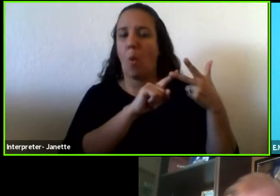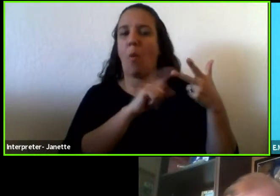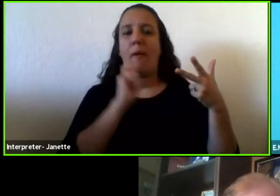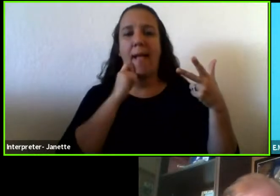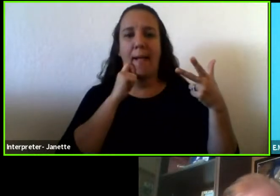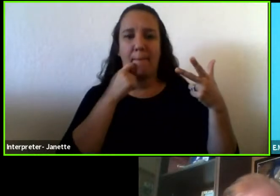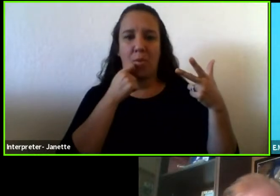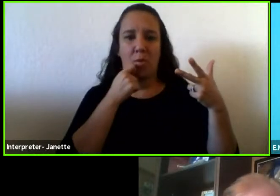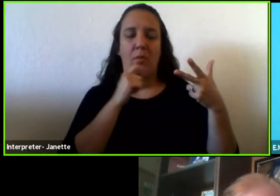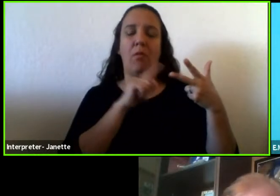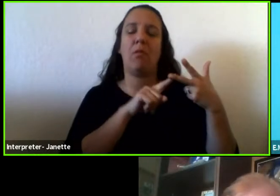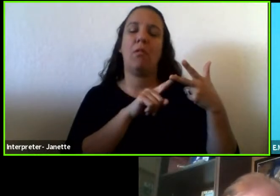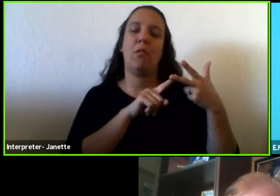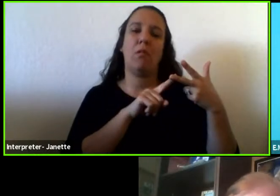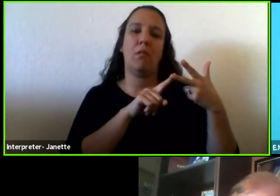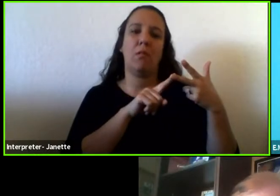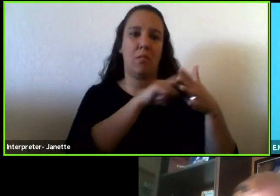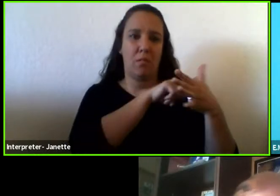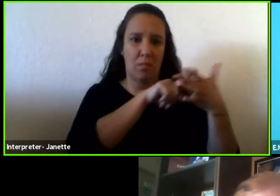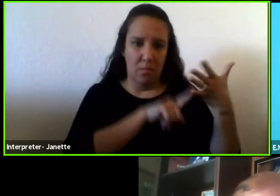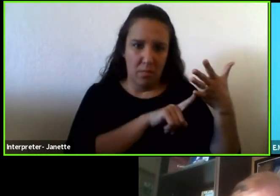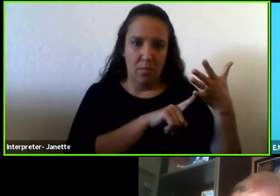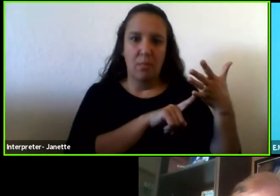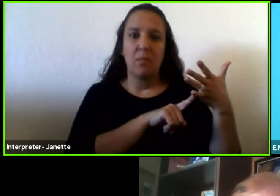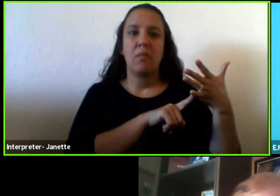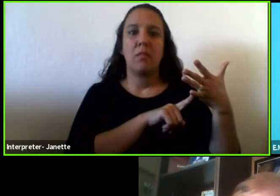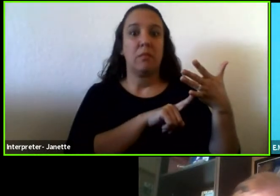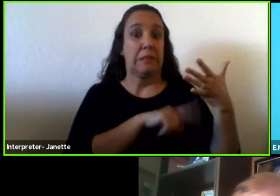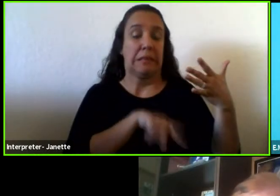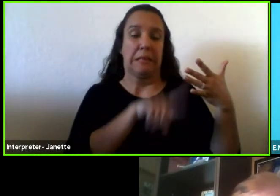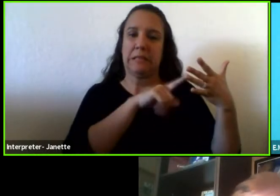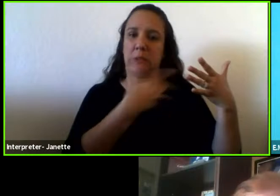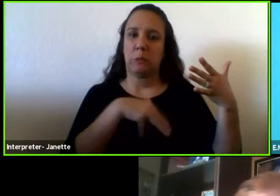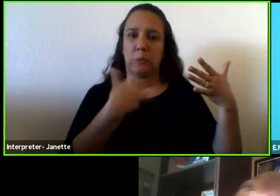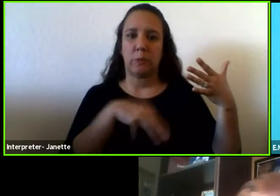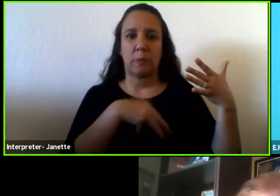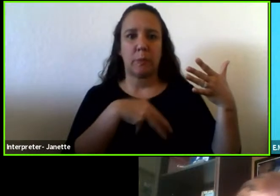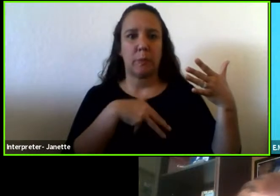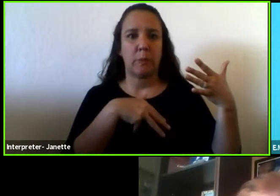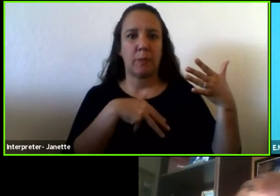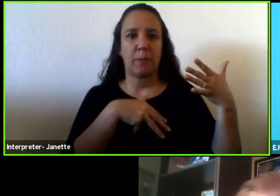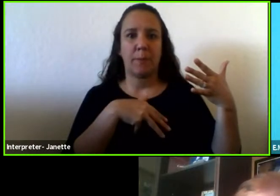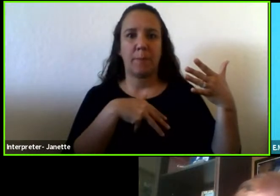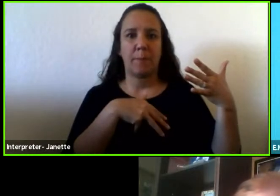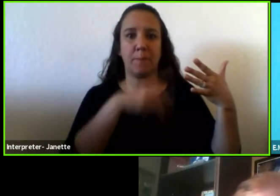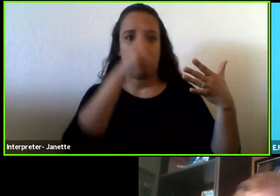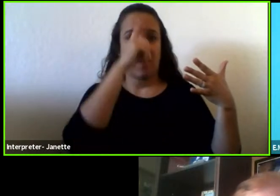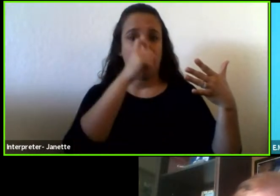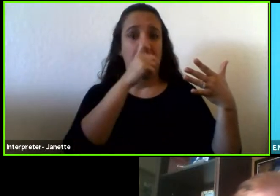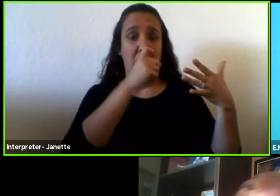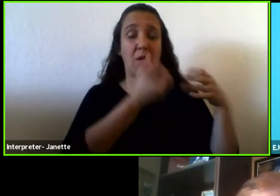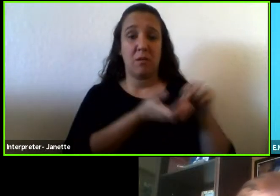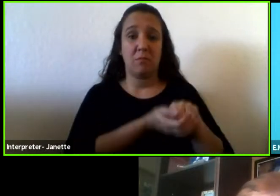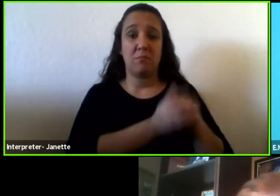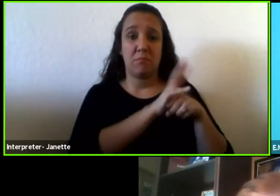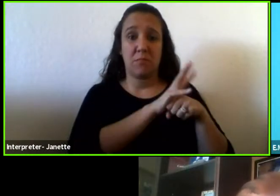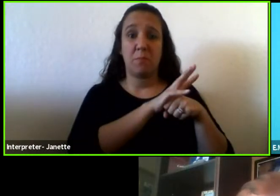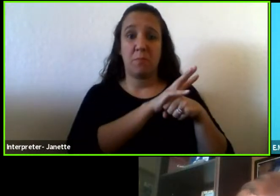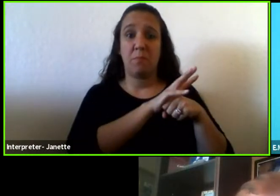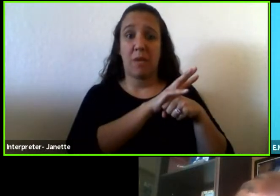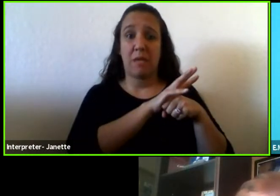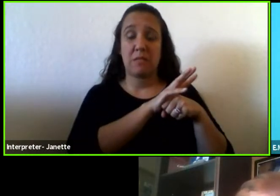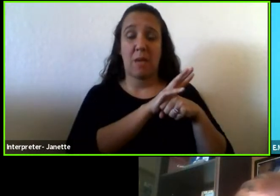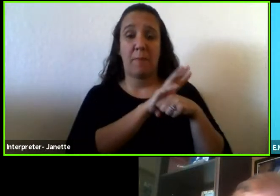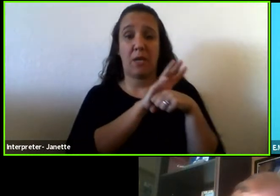4-for-1 split. All these companies are on fire. Because this pandemic has just accelerated